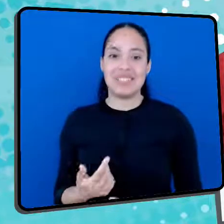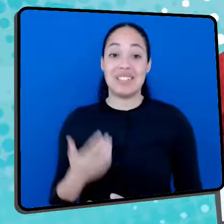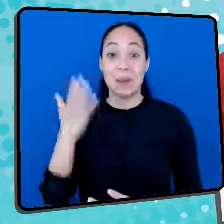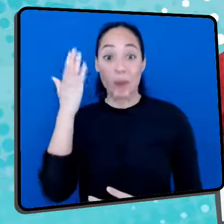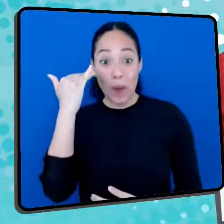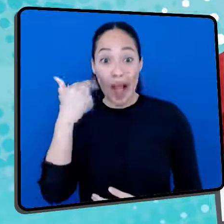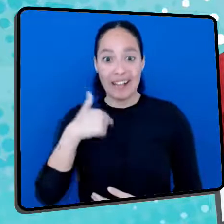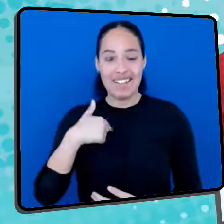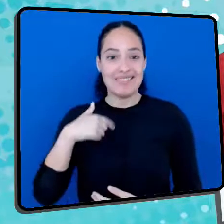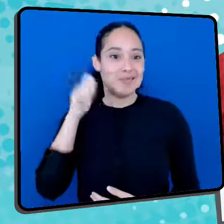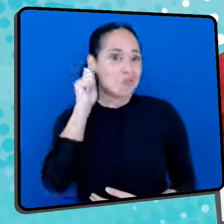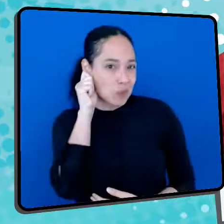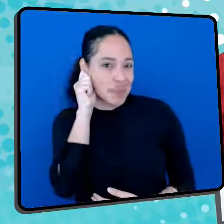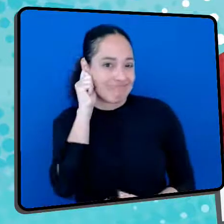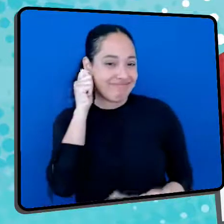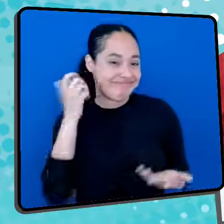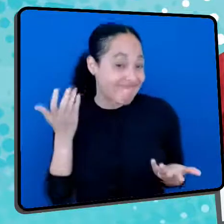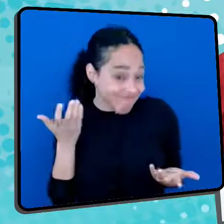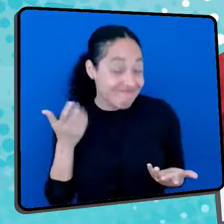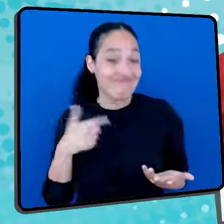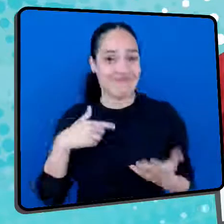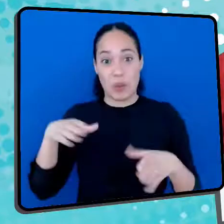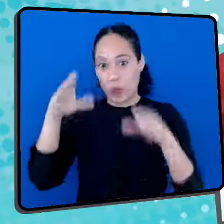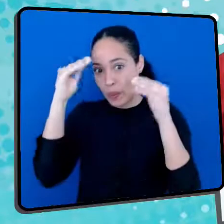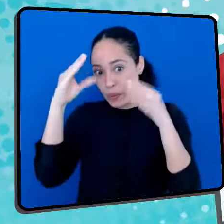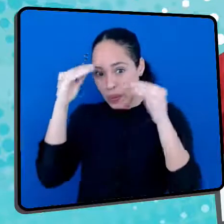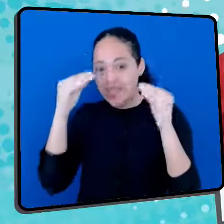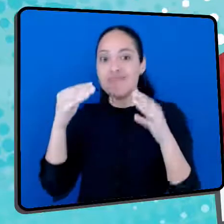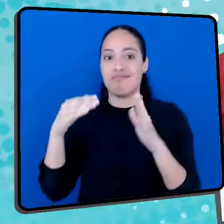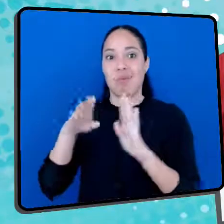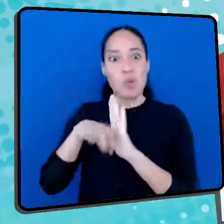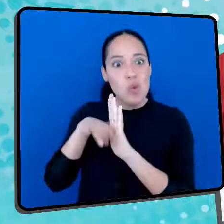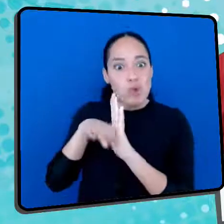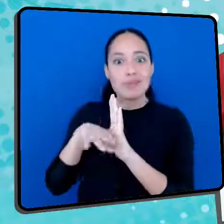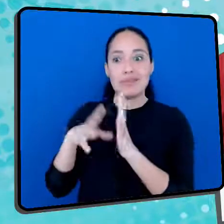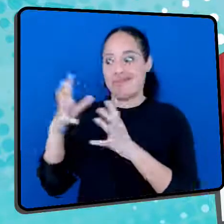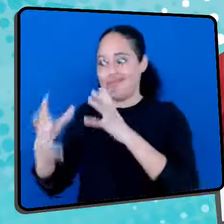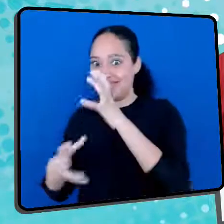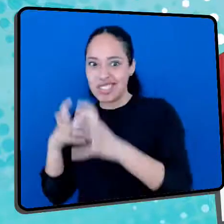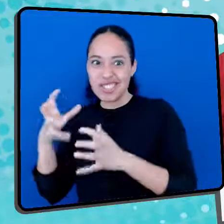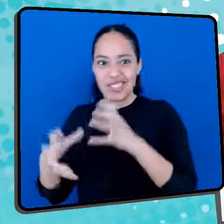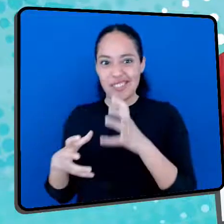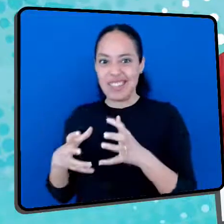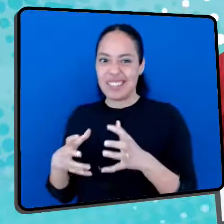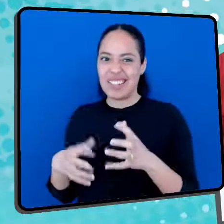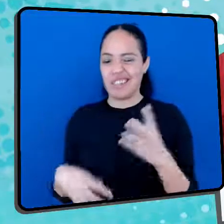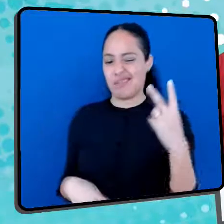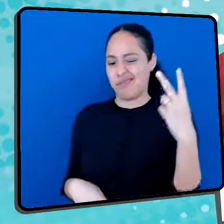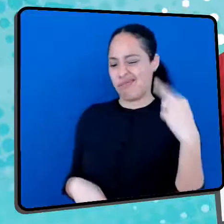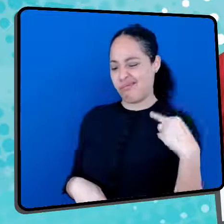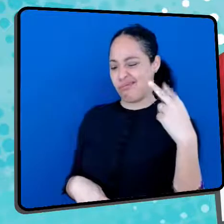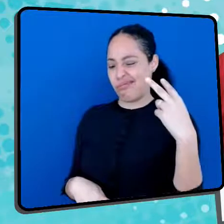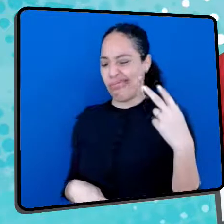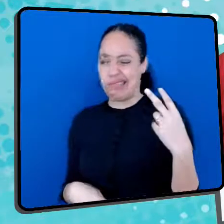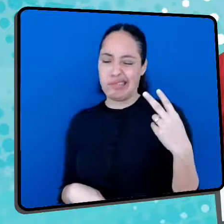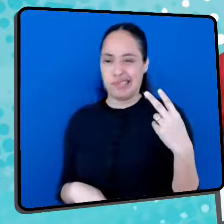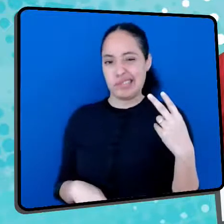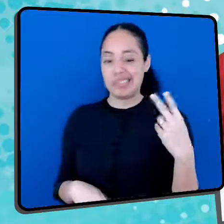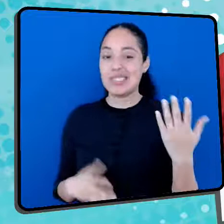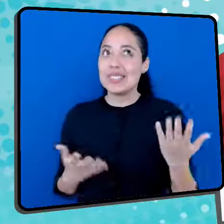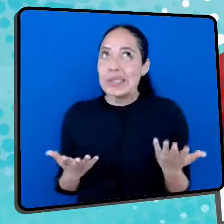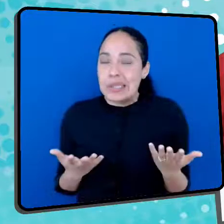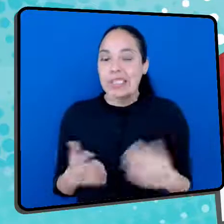and especially engineering, these things. So I just said that, okay,